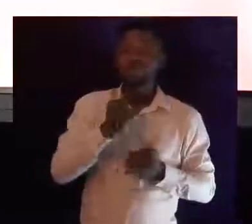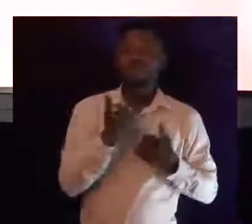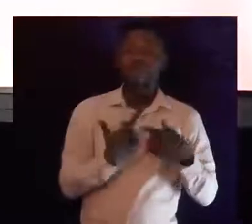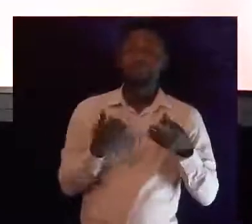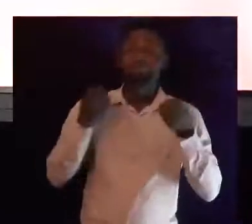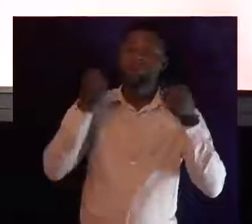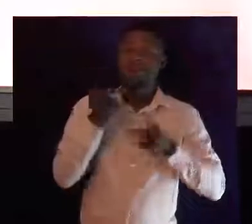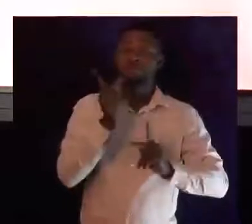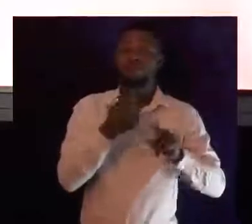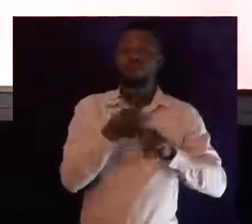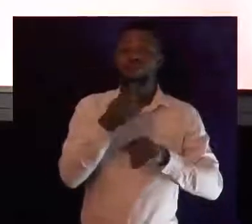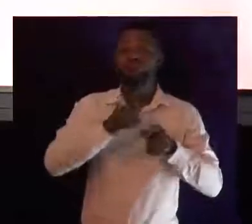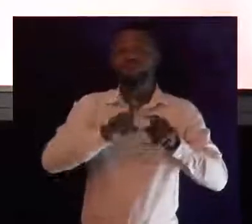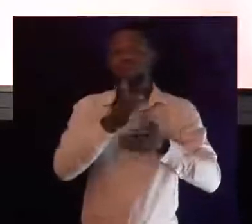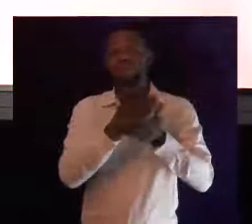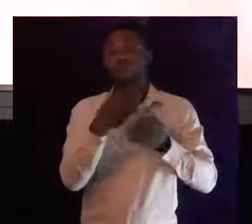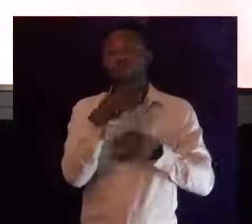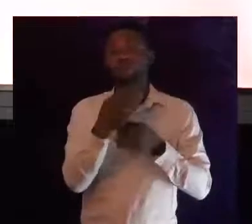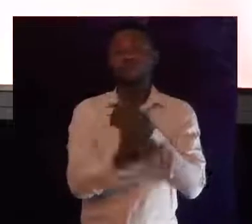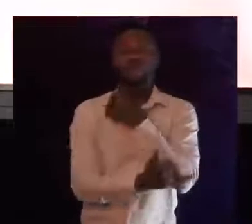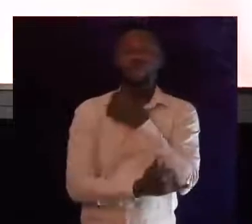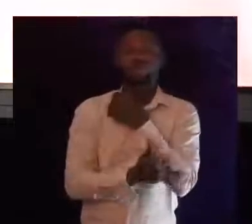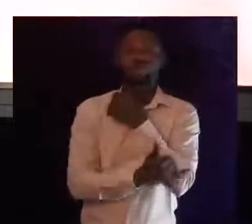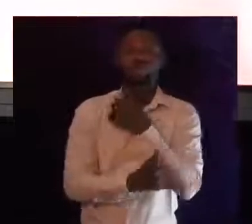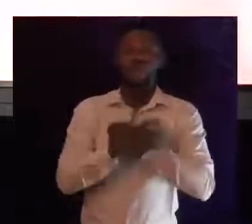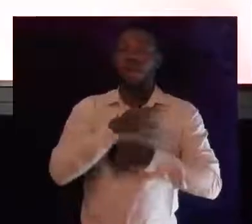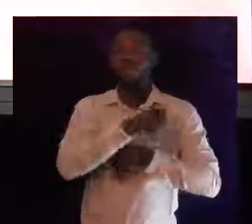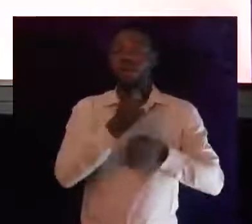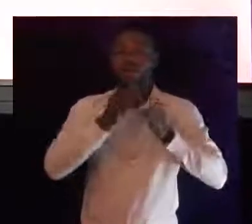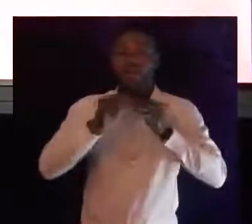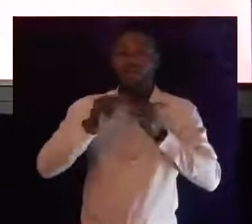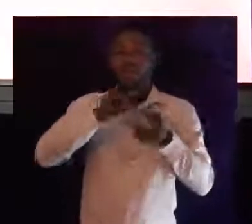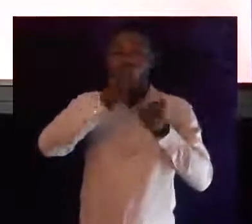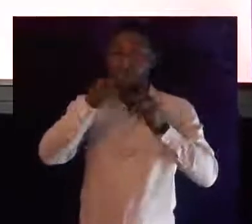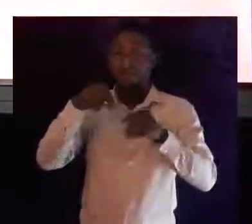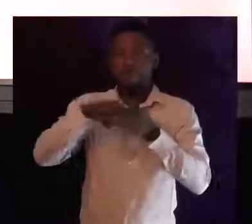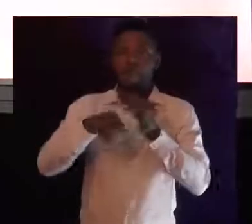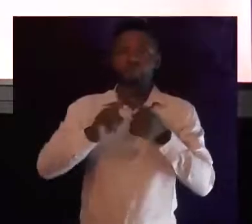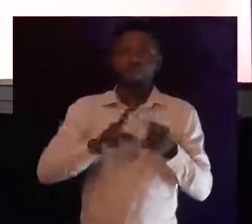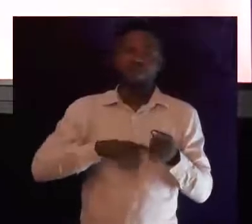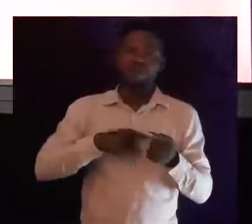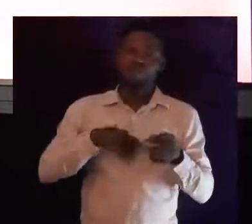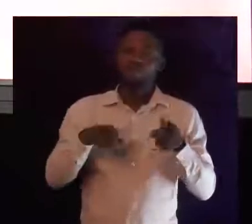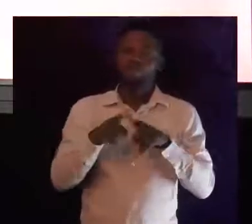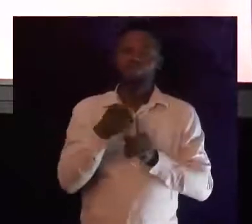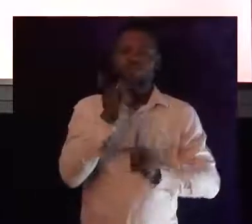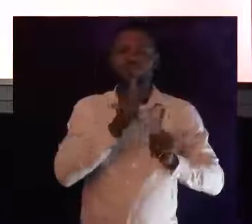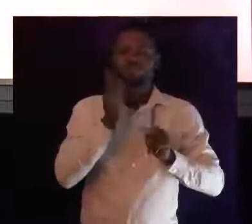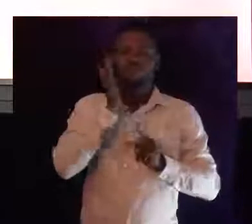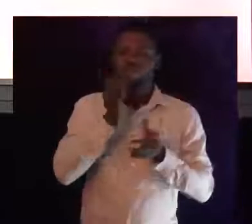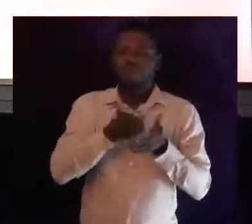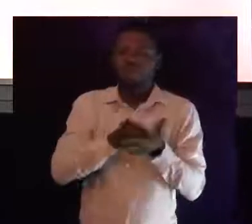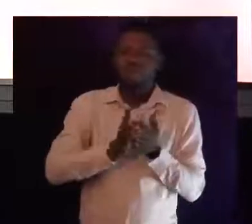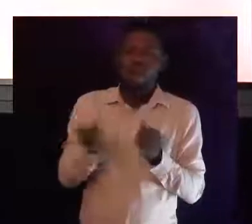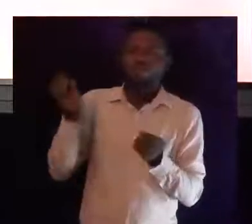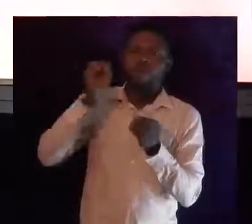see how many people from different parts of the country and other cities coming down to Lagos. So people would